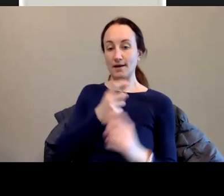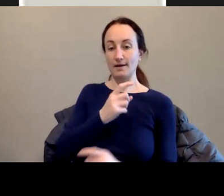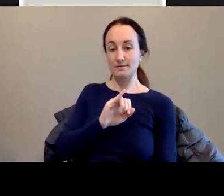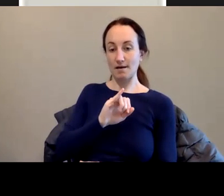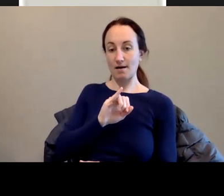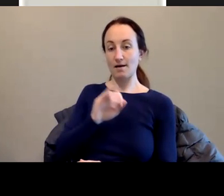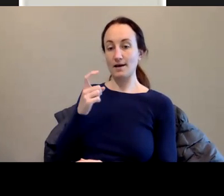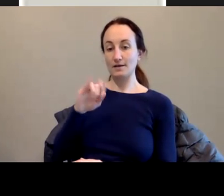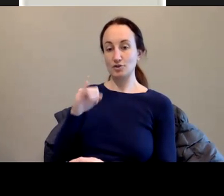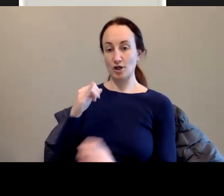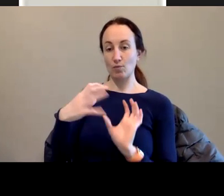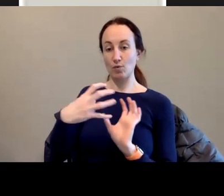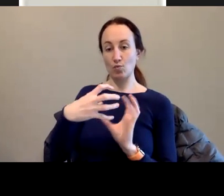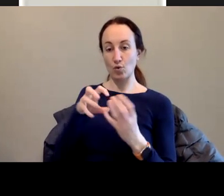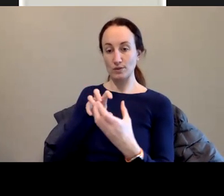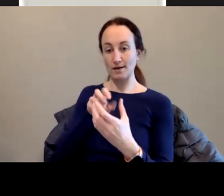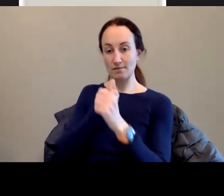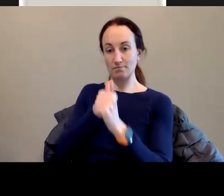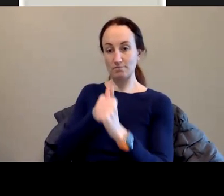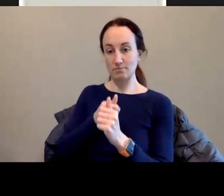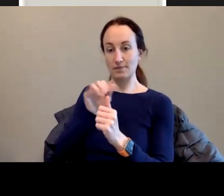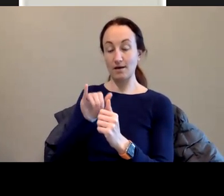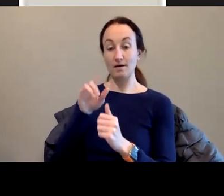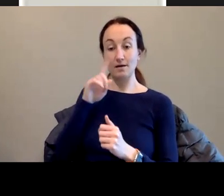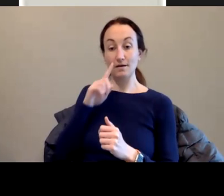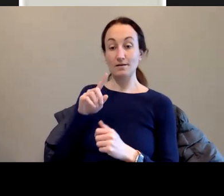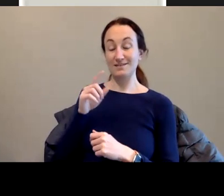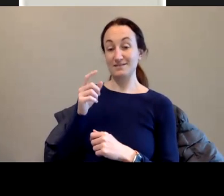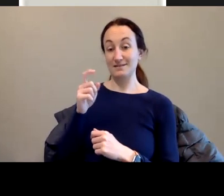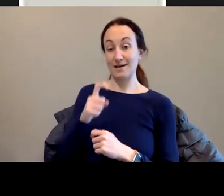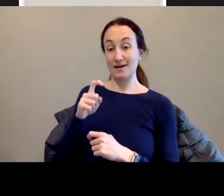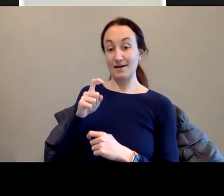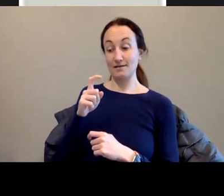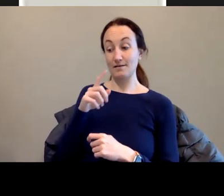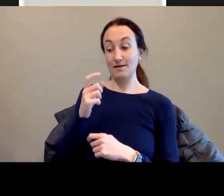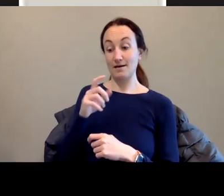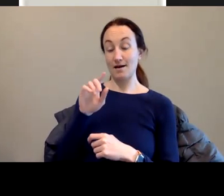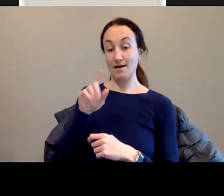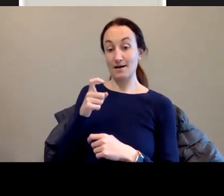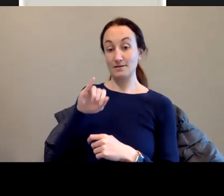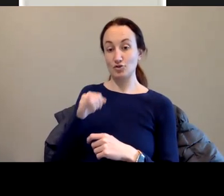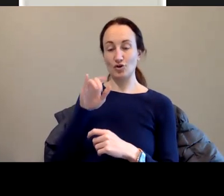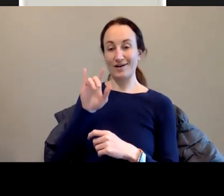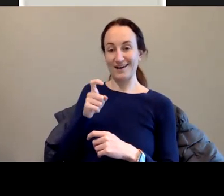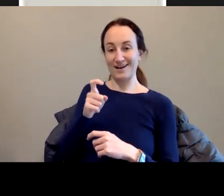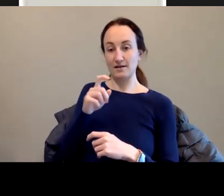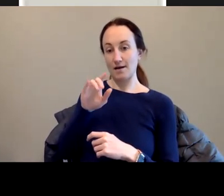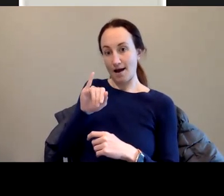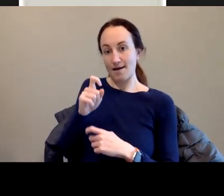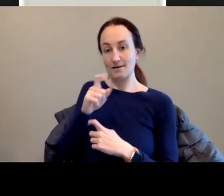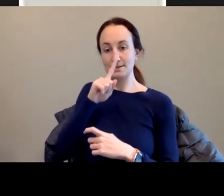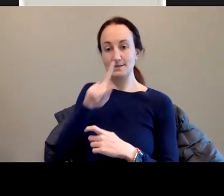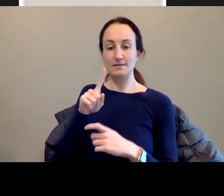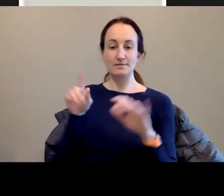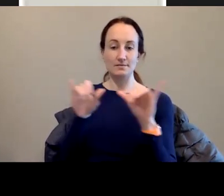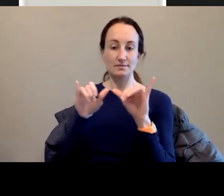accordingly, right? Because now this phi x is just a scalar. So this bypasses, this addresses the